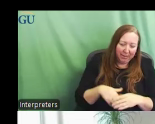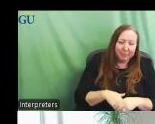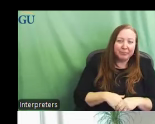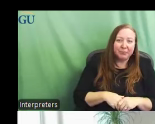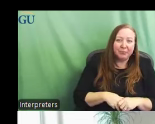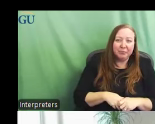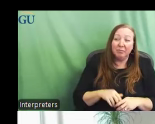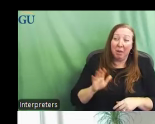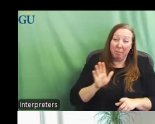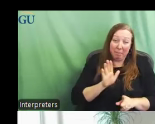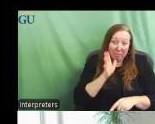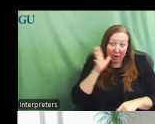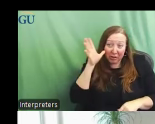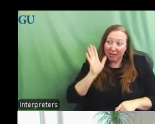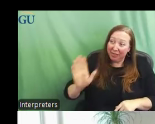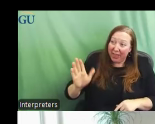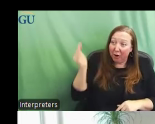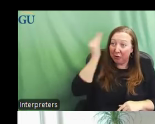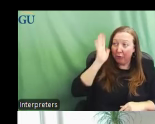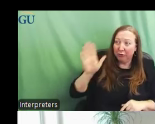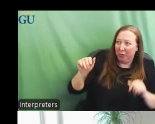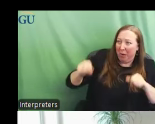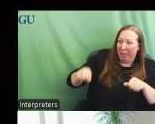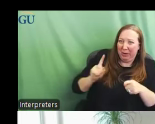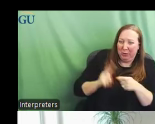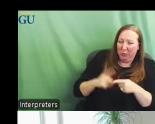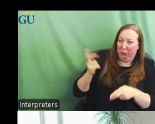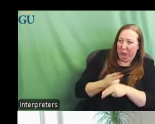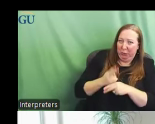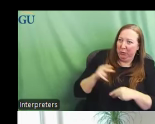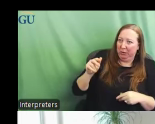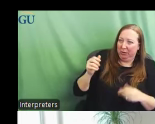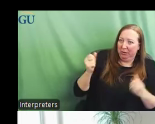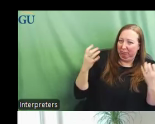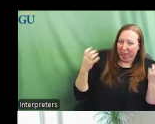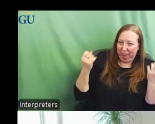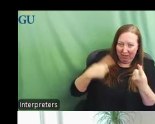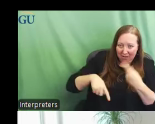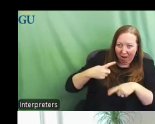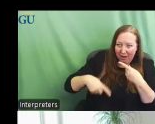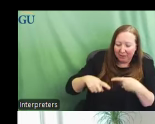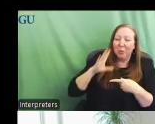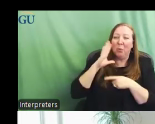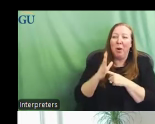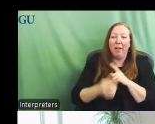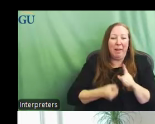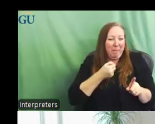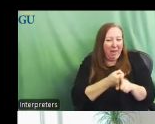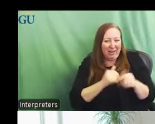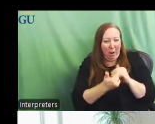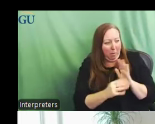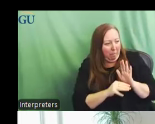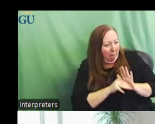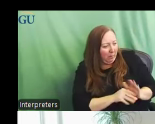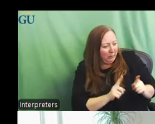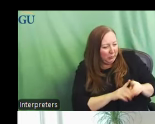knowledge and their ability to use the language will impact the model that they provide to their children. And how they're learning